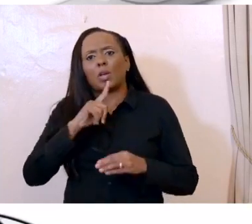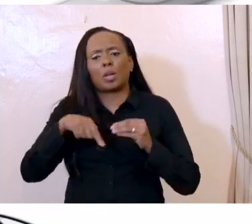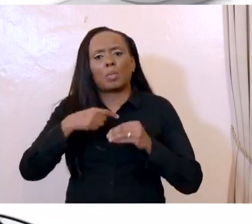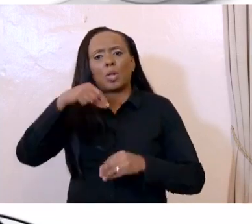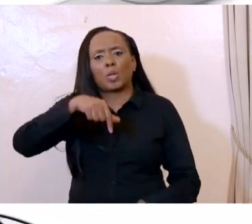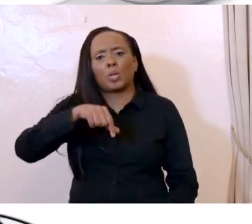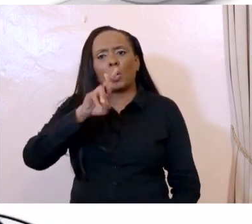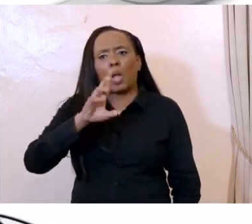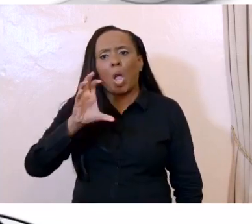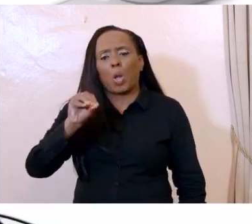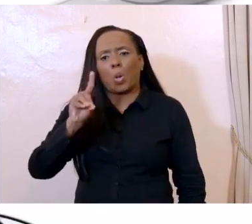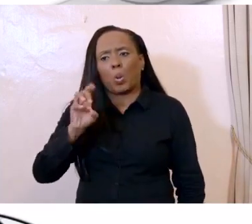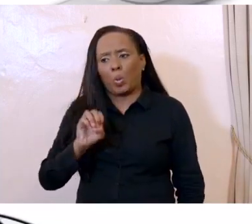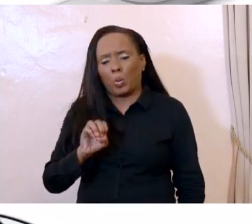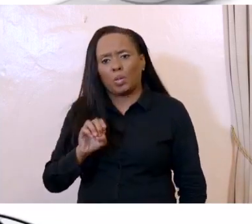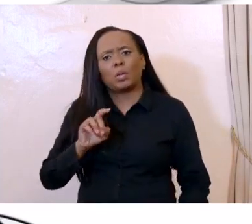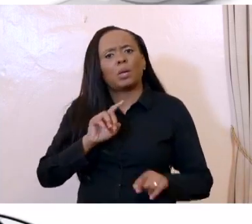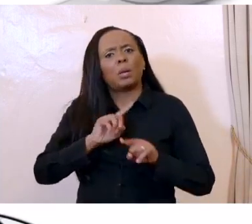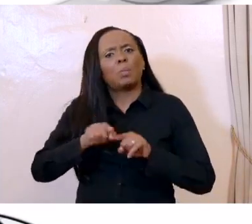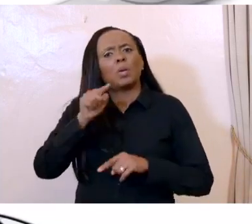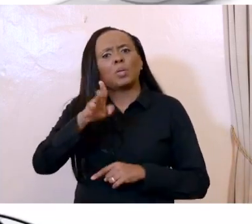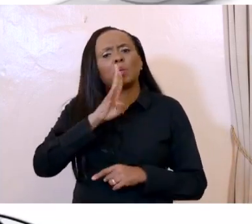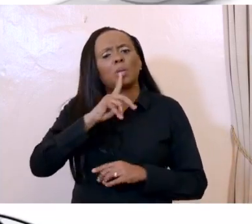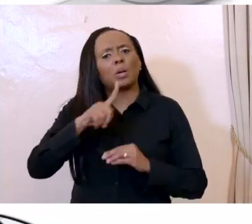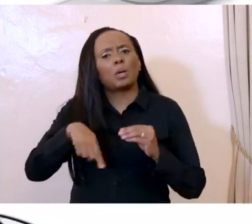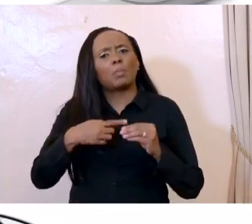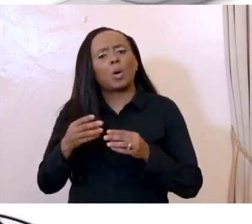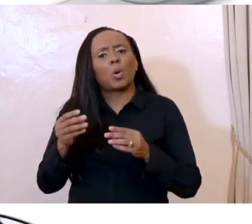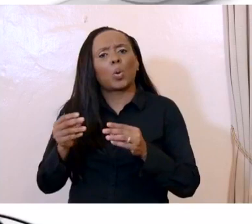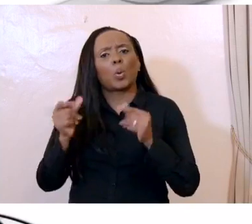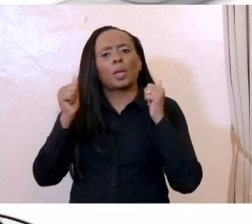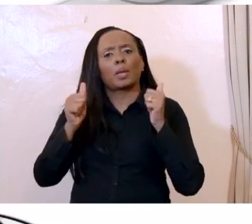that there's going to be rapid antigen testing.